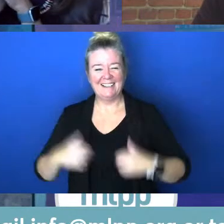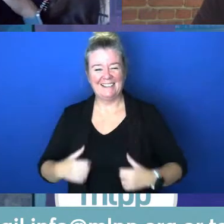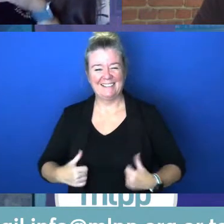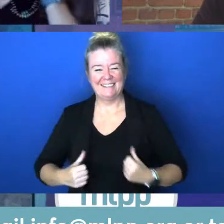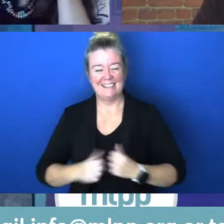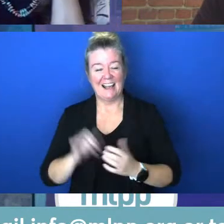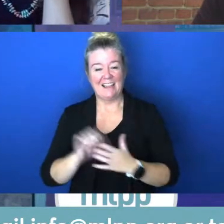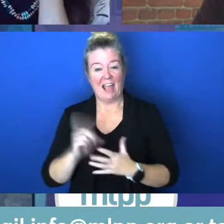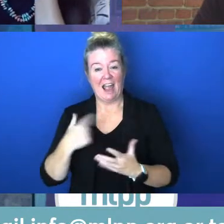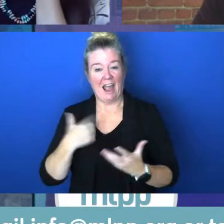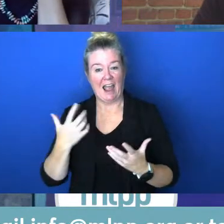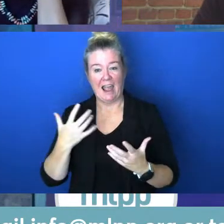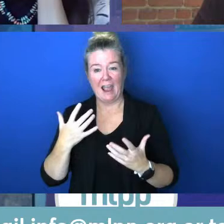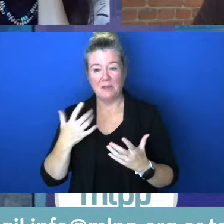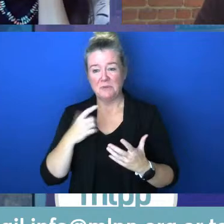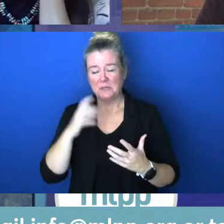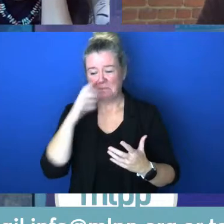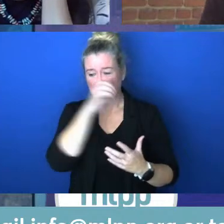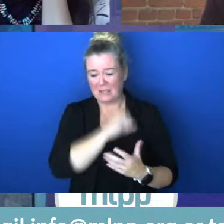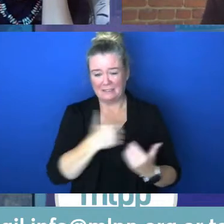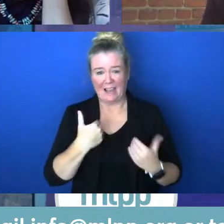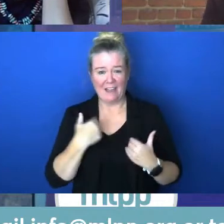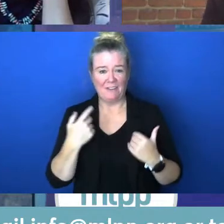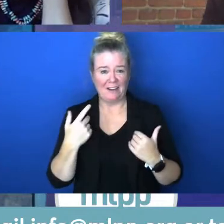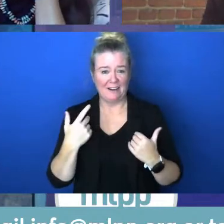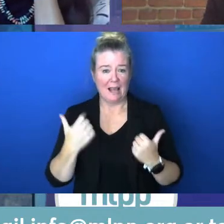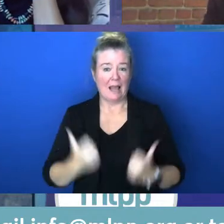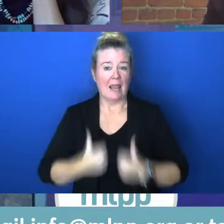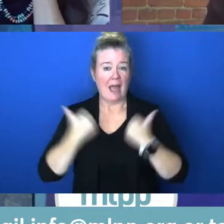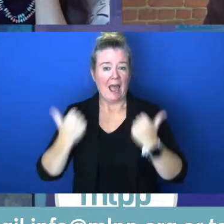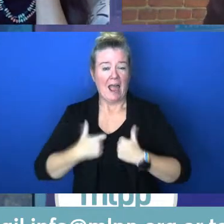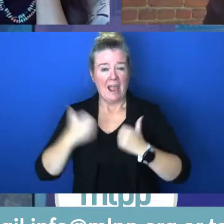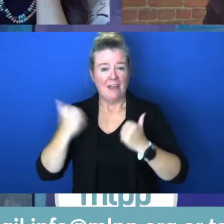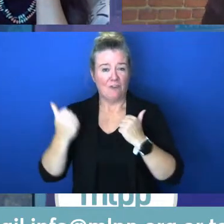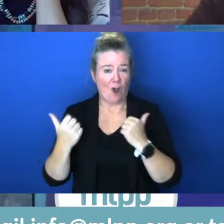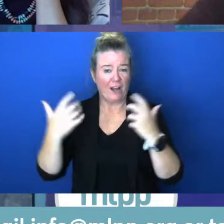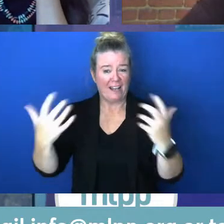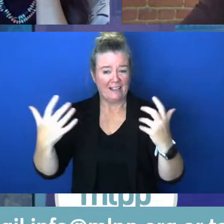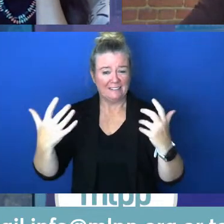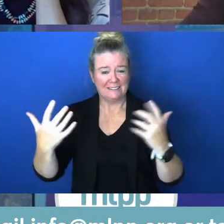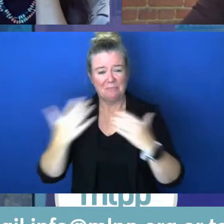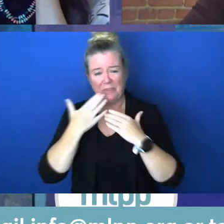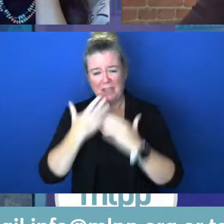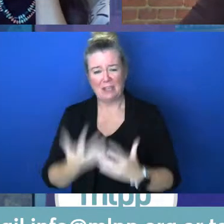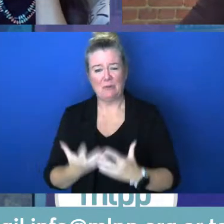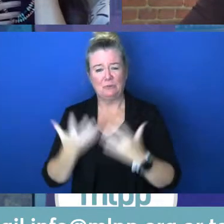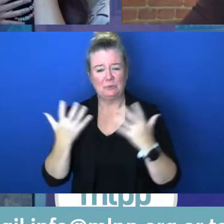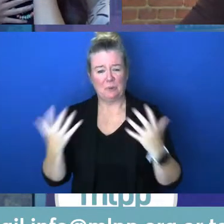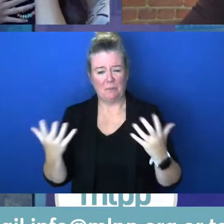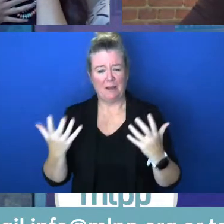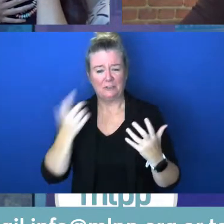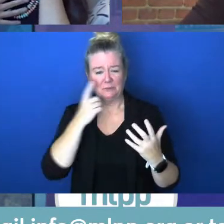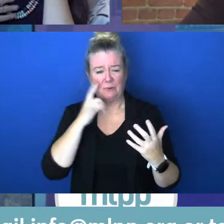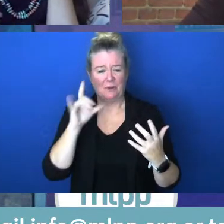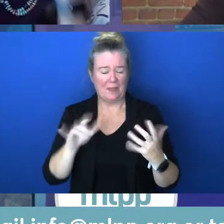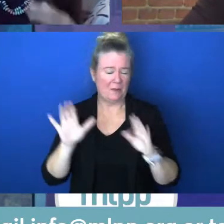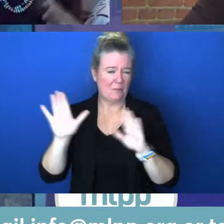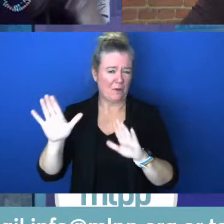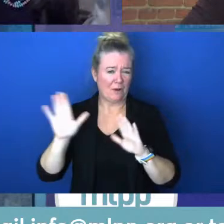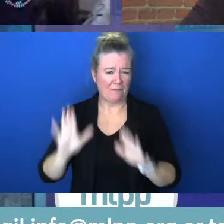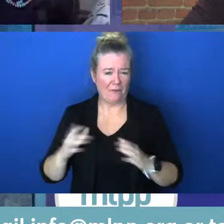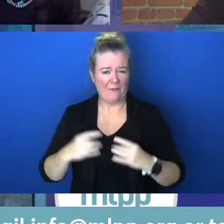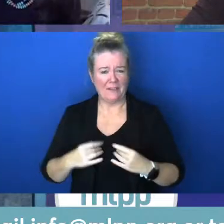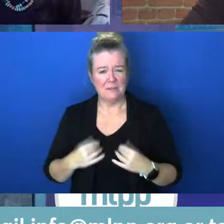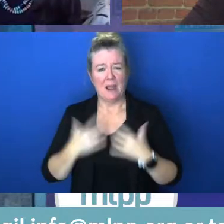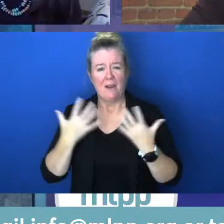This is where I miss having a live audience, Taifa. Thank you so much for that wonderful and